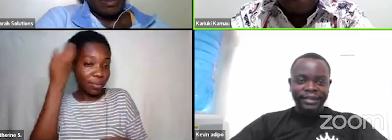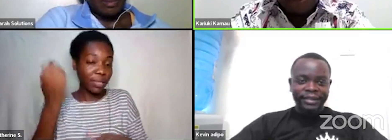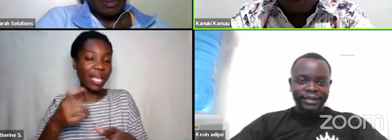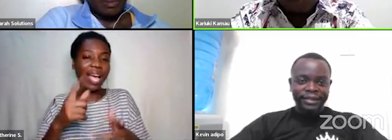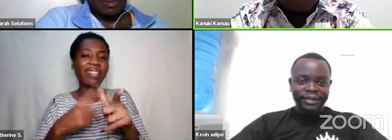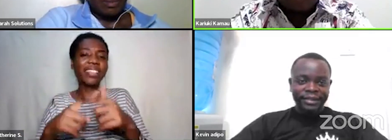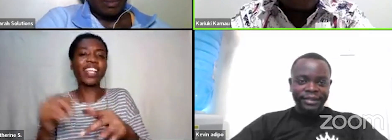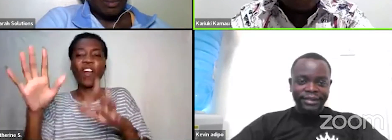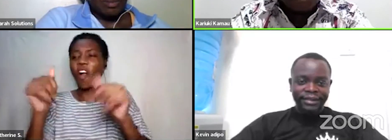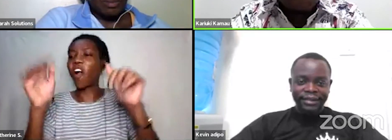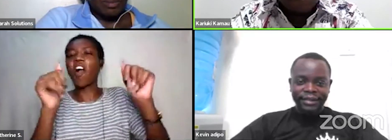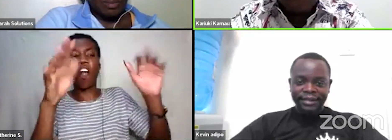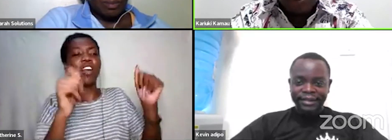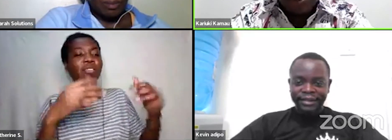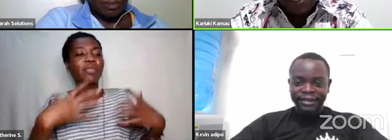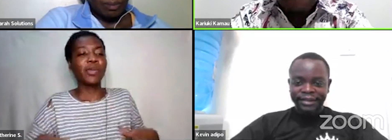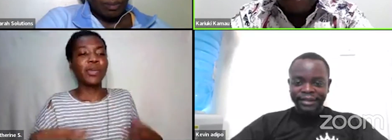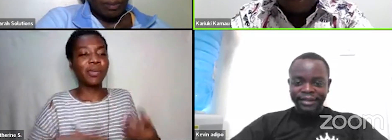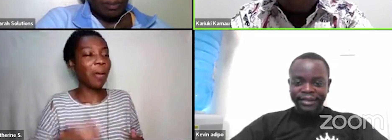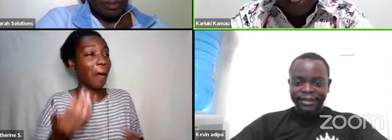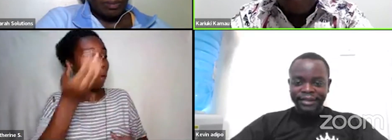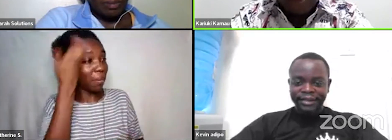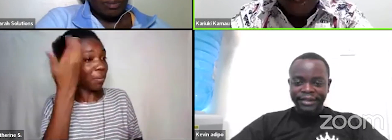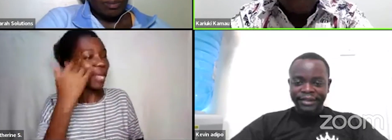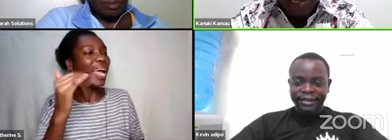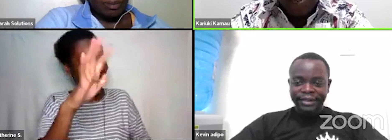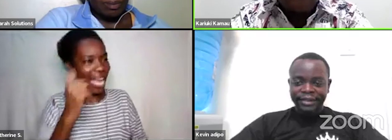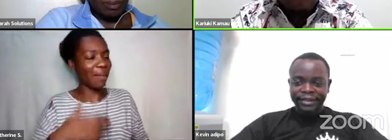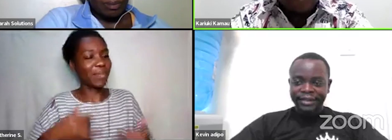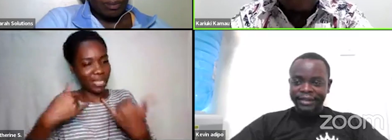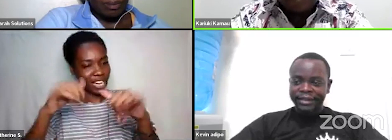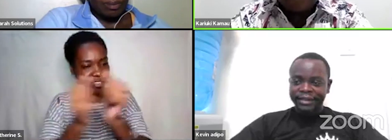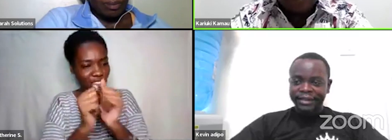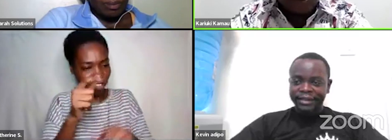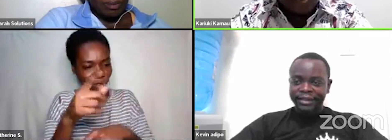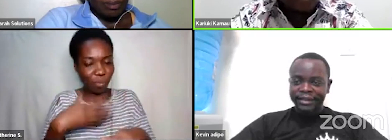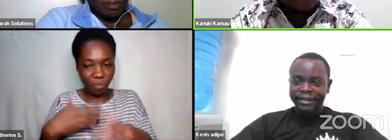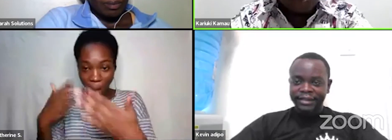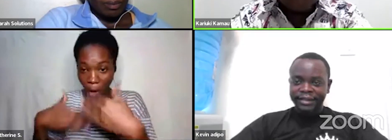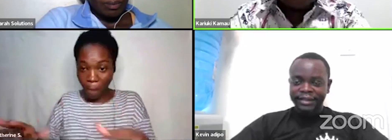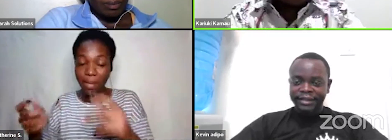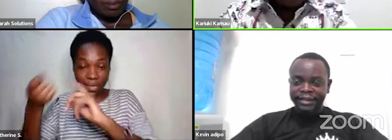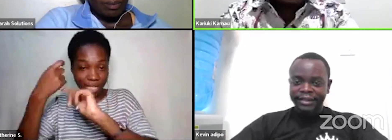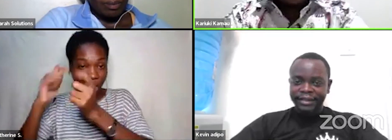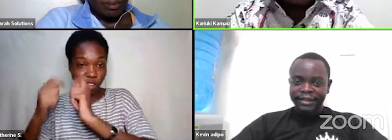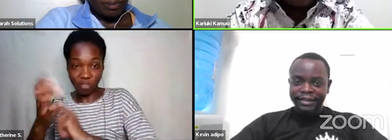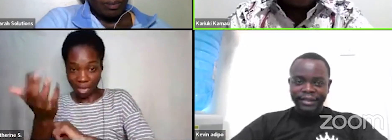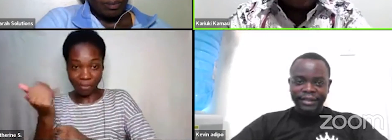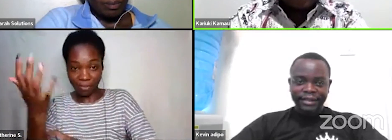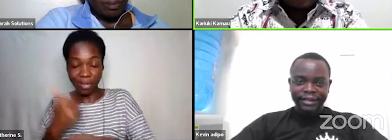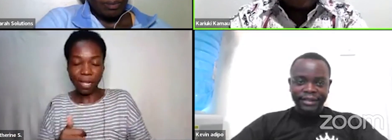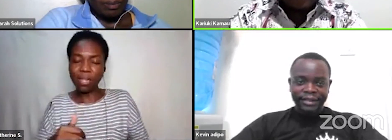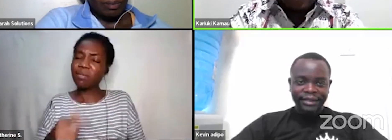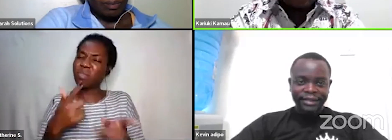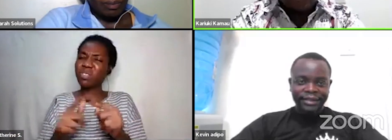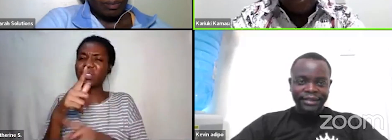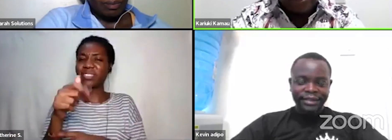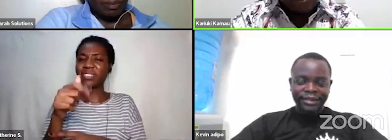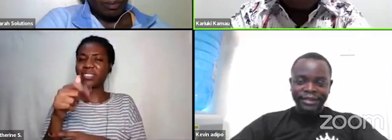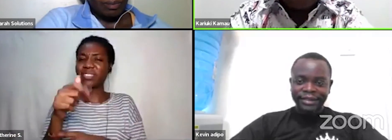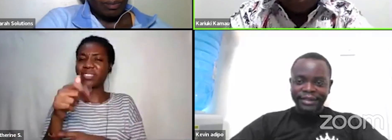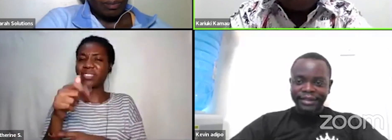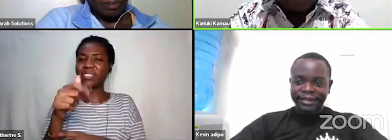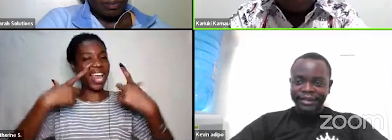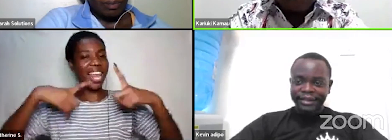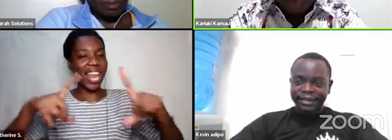that's a barber shop. You start calling people, come, I try with you. I have opened my salon, and you know you have never allowed your